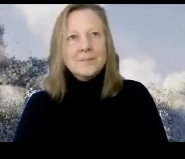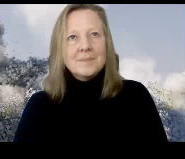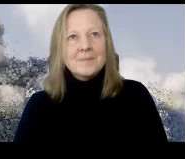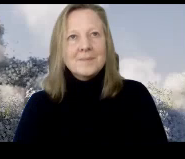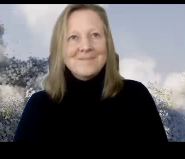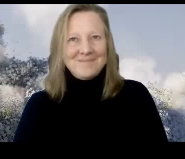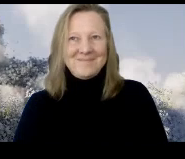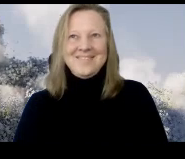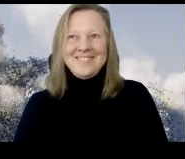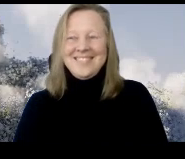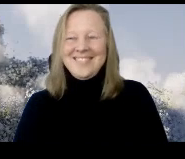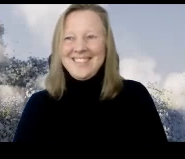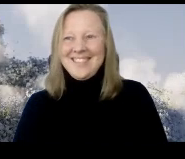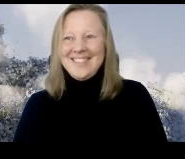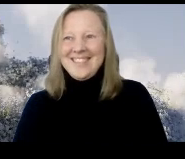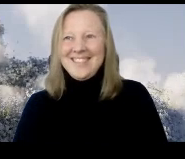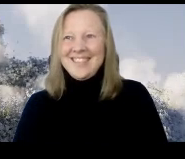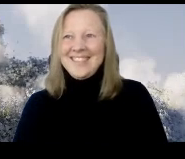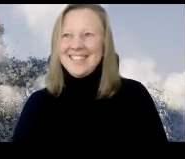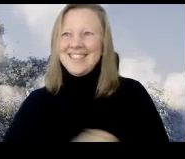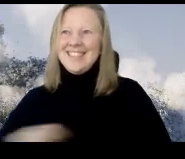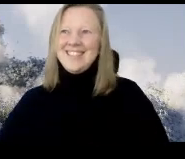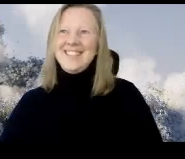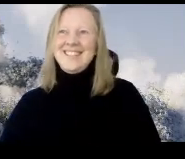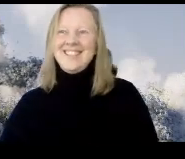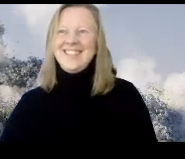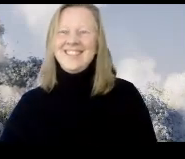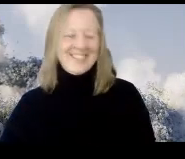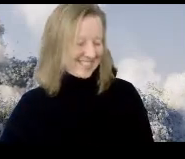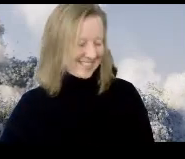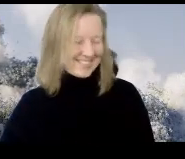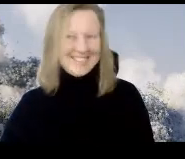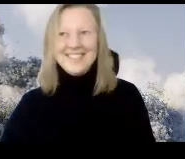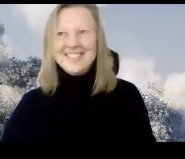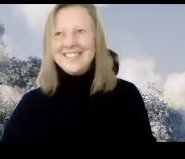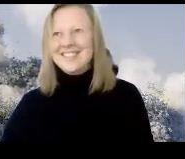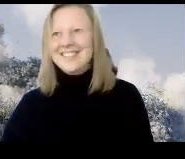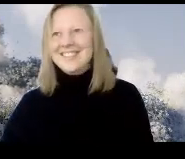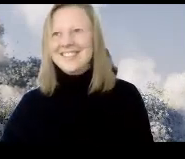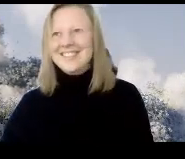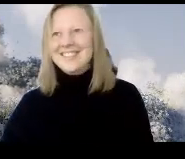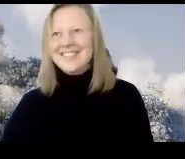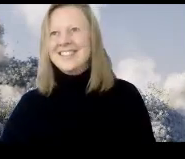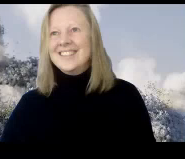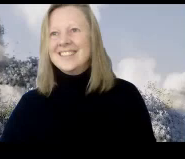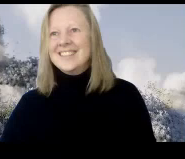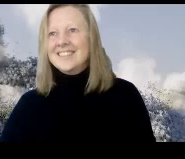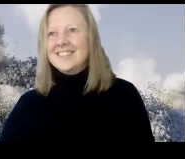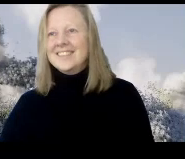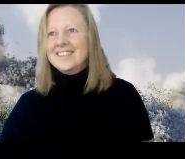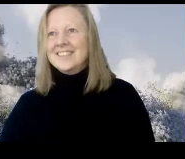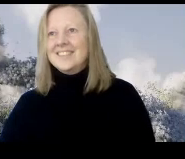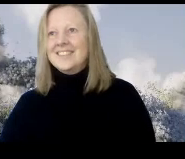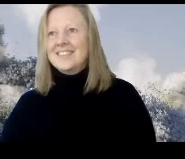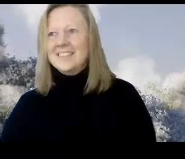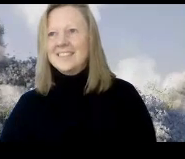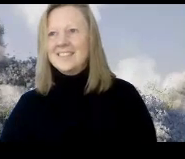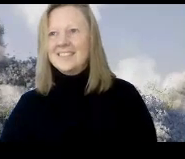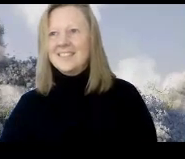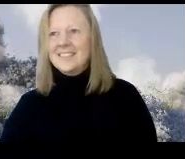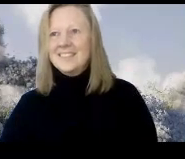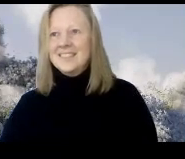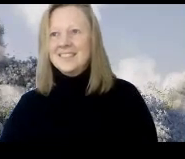hopefully. Okay, thank you so much. Great. Thank you. Okay, so I'm gonna